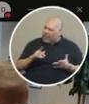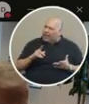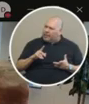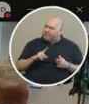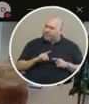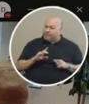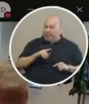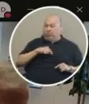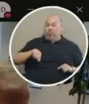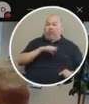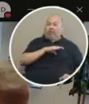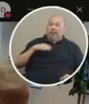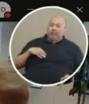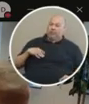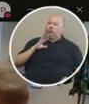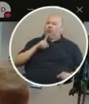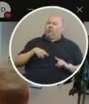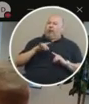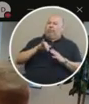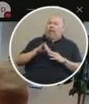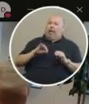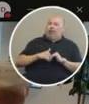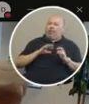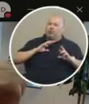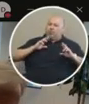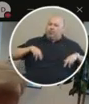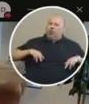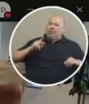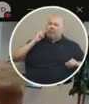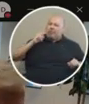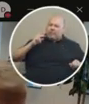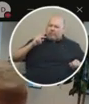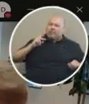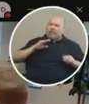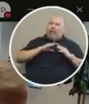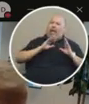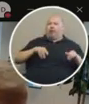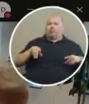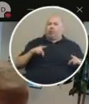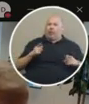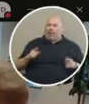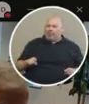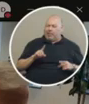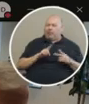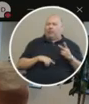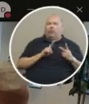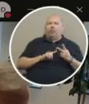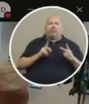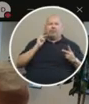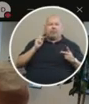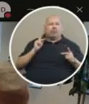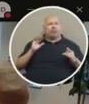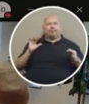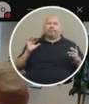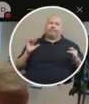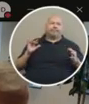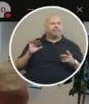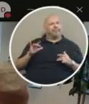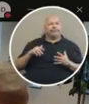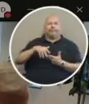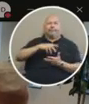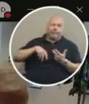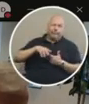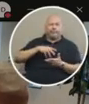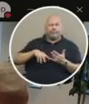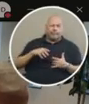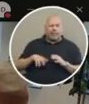the benefit of the council and the public, talk about how people should report if they see a house party going on, or they see people, hanging